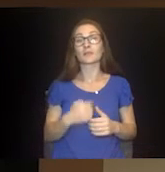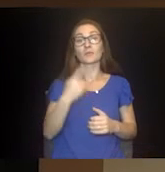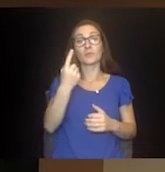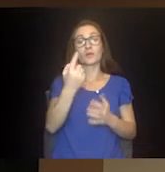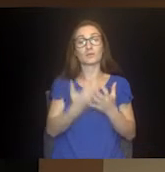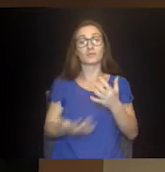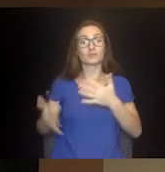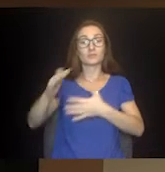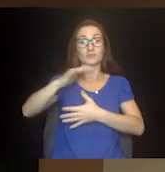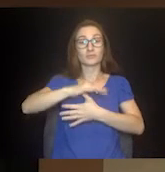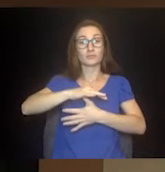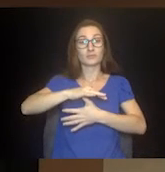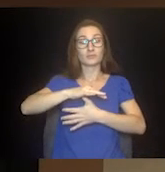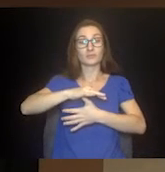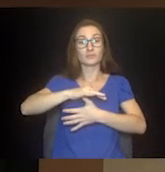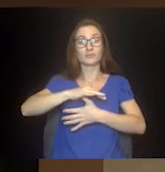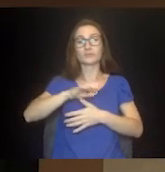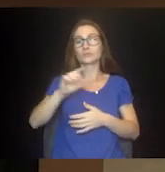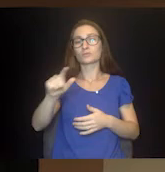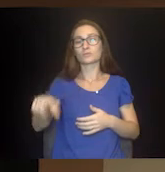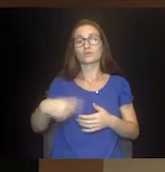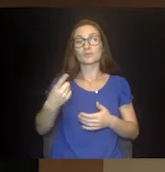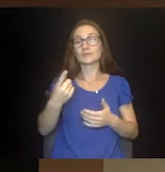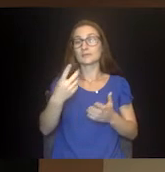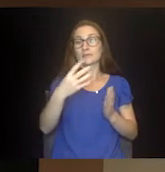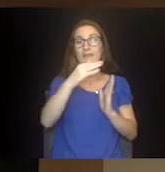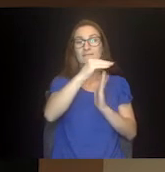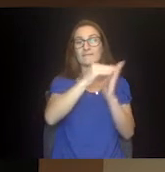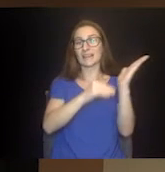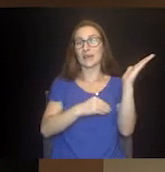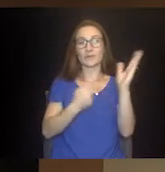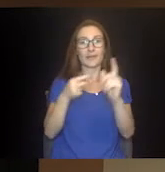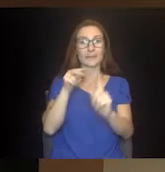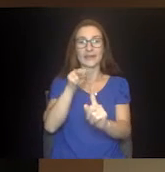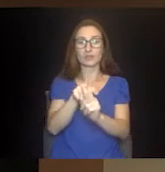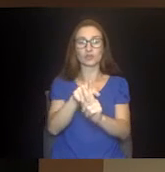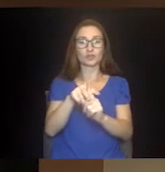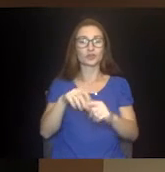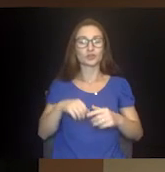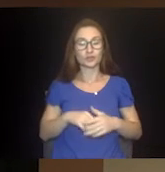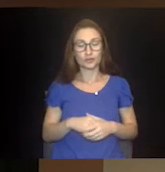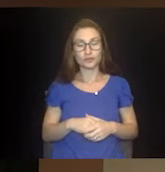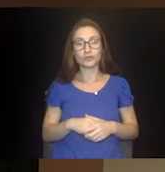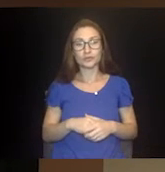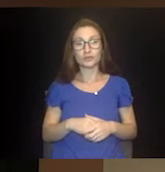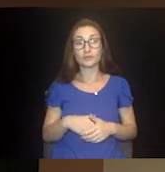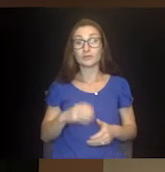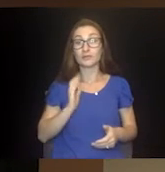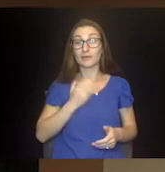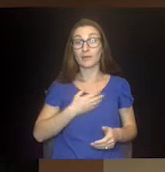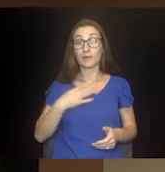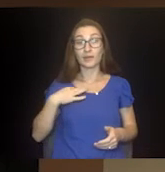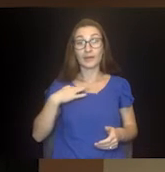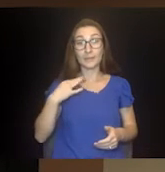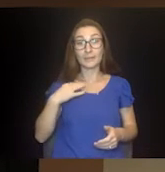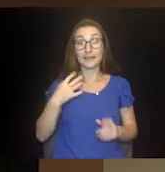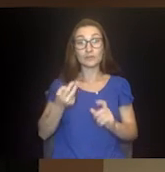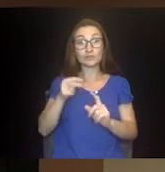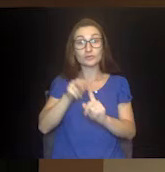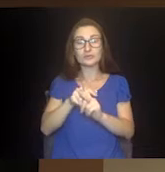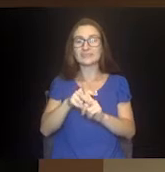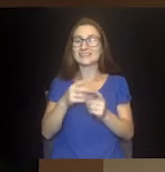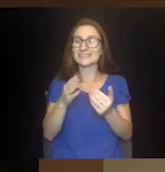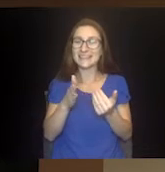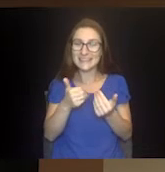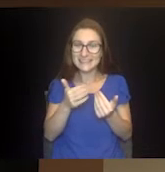the big things is being able to simply fill out that application. Our application